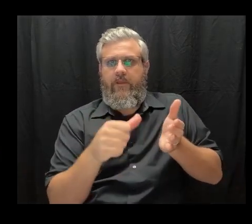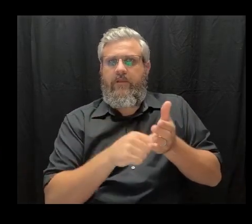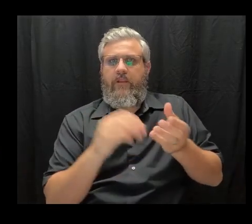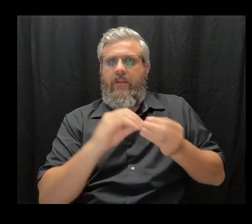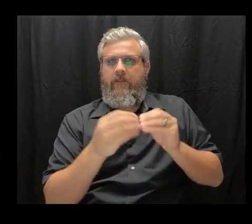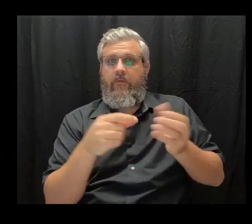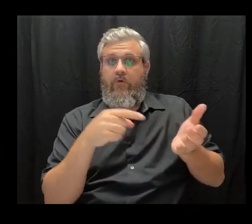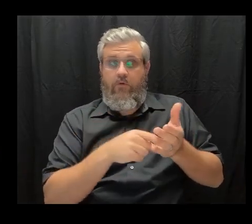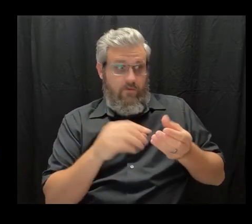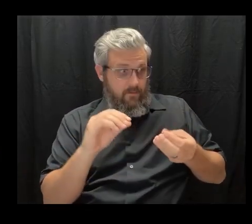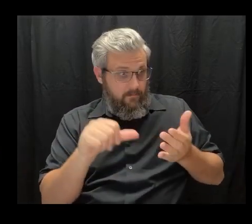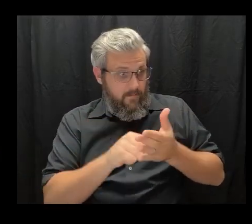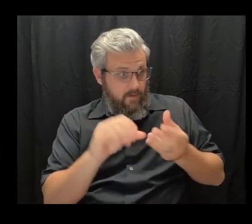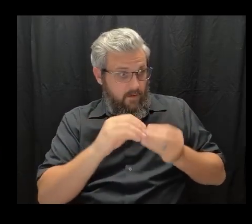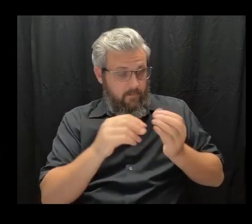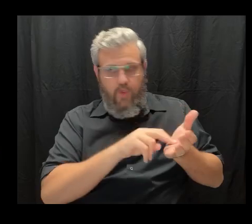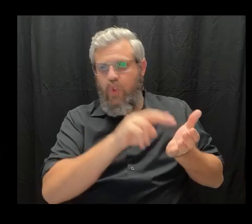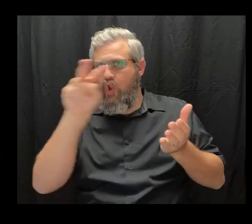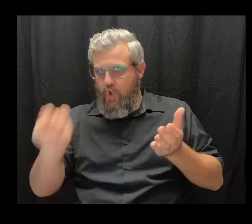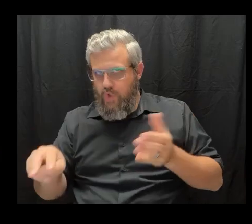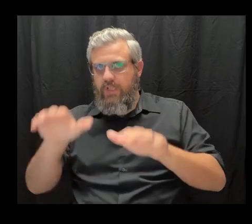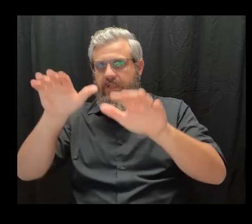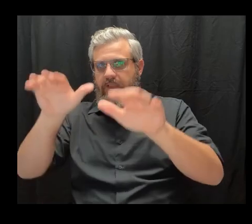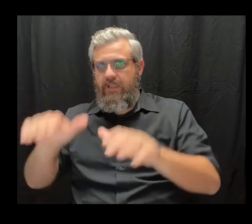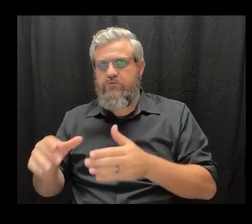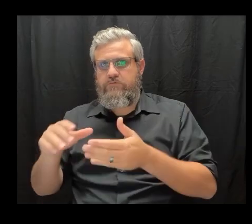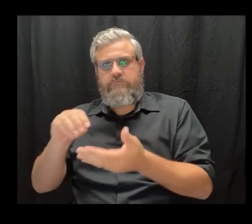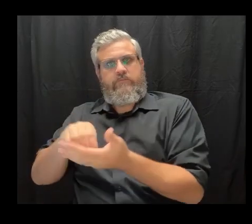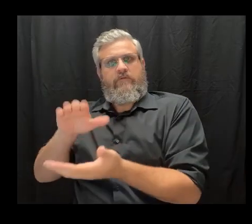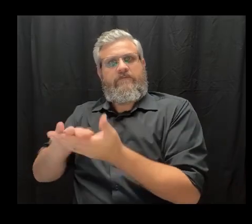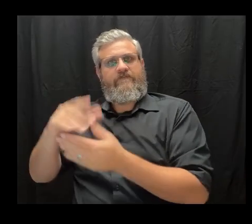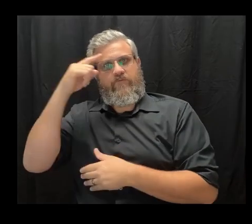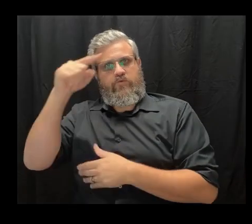the de-escalation guide for you to reference.